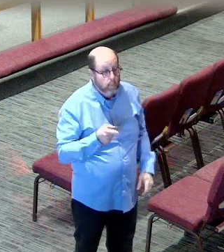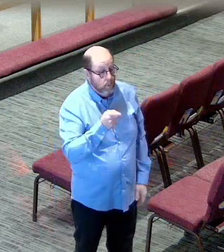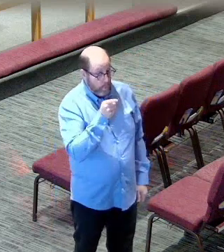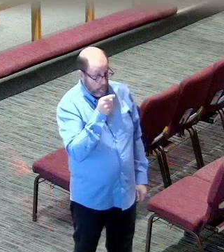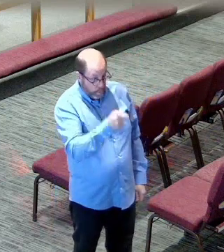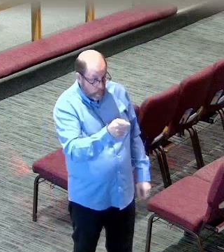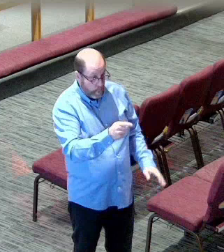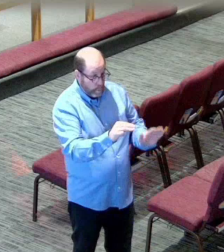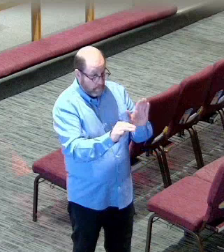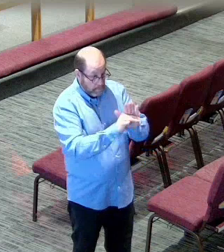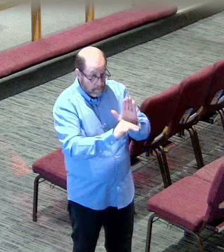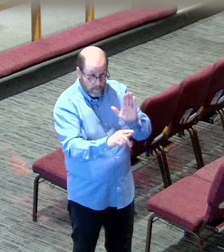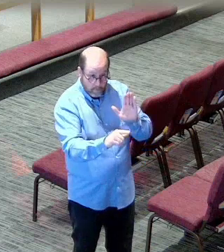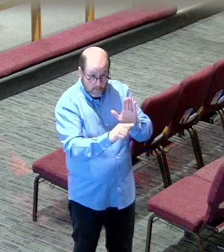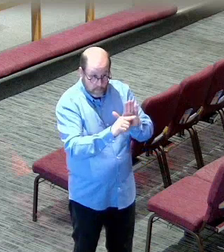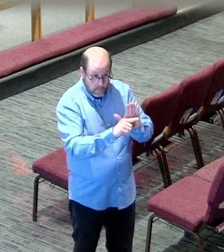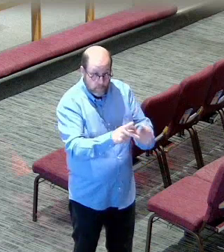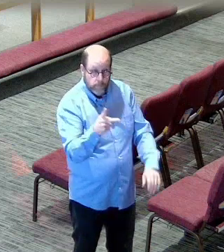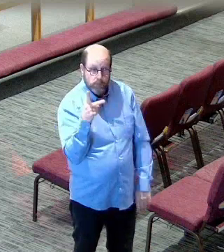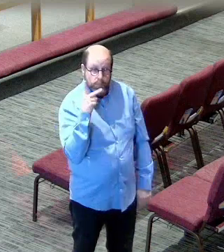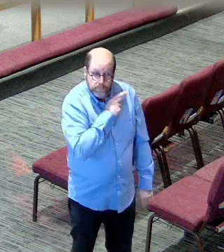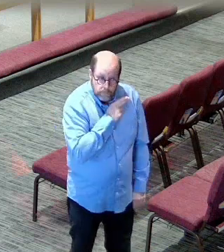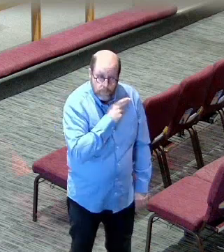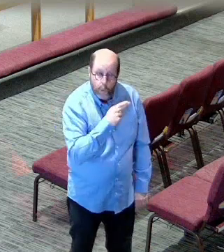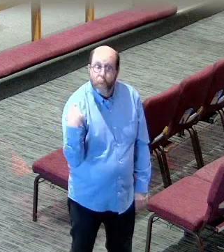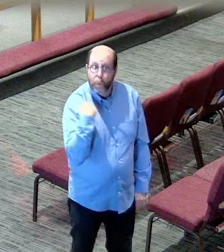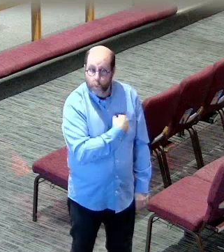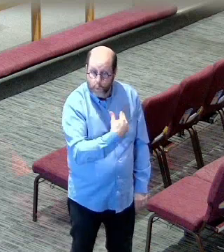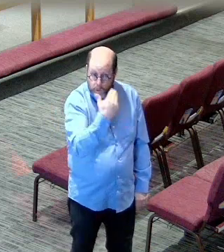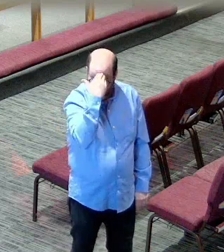keep out of it. We know best.